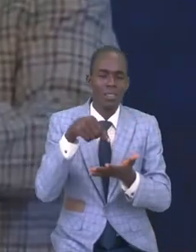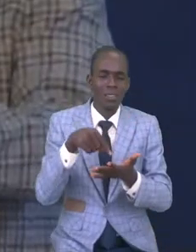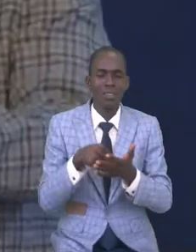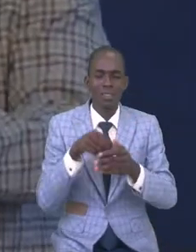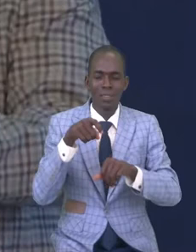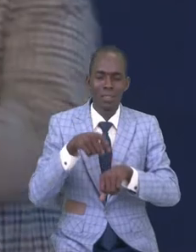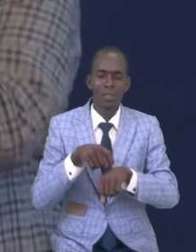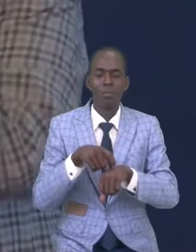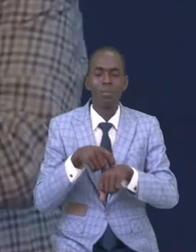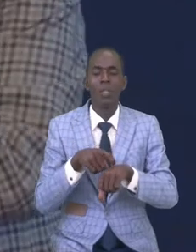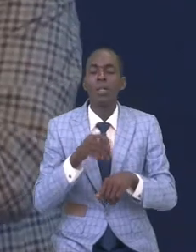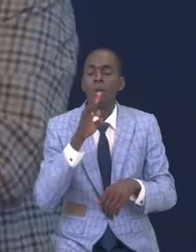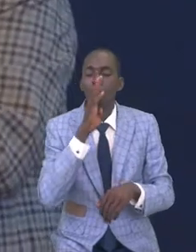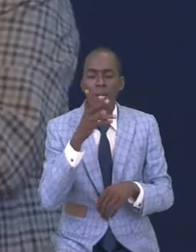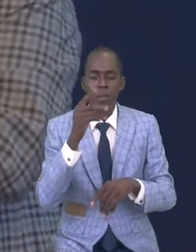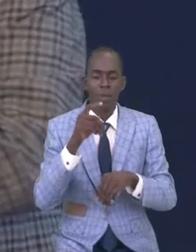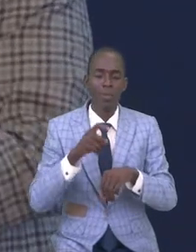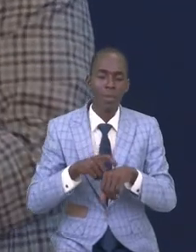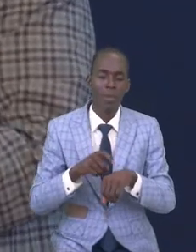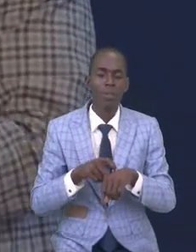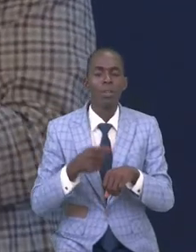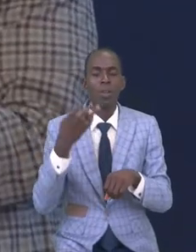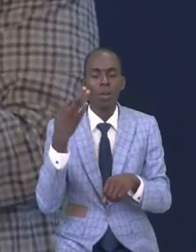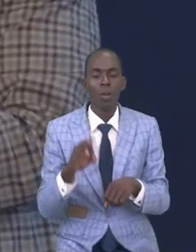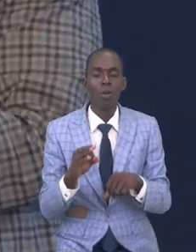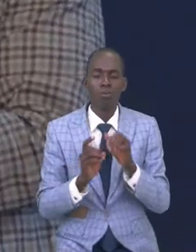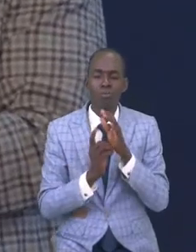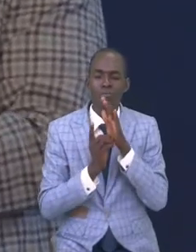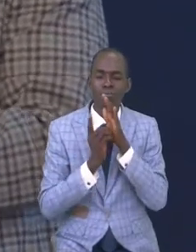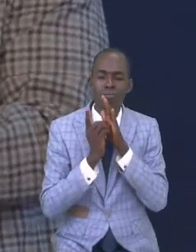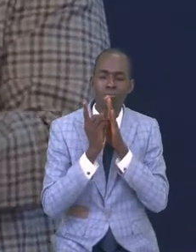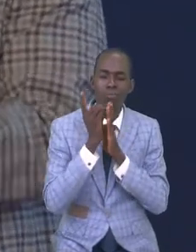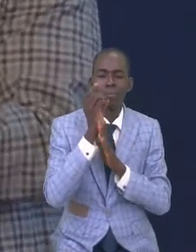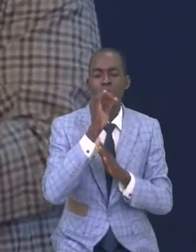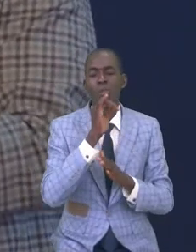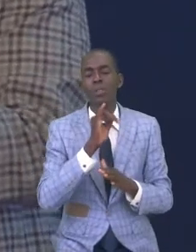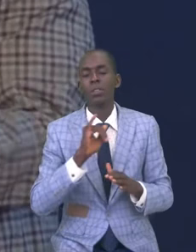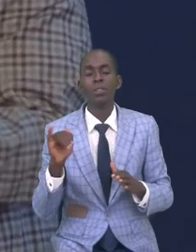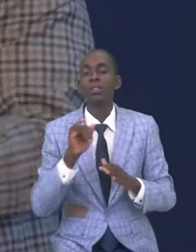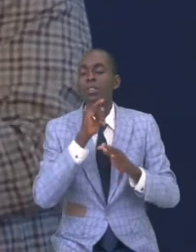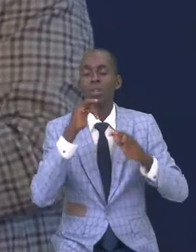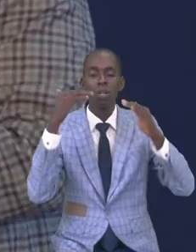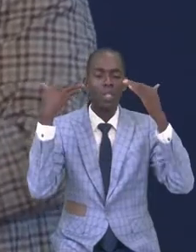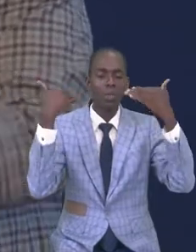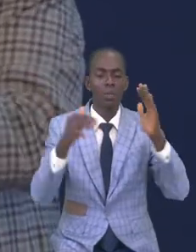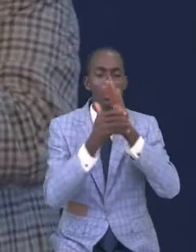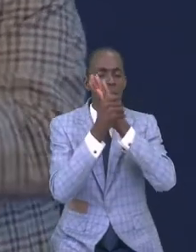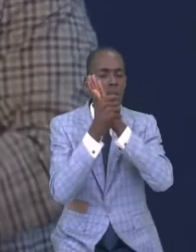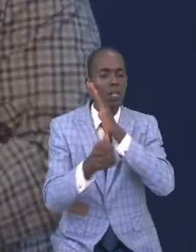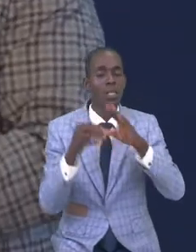moment be the moment of developing unlimited potential